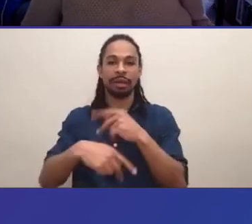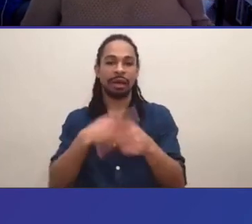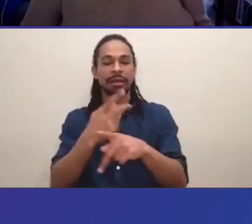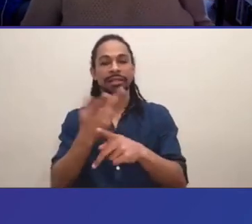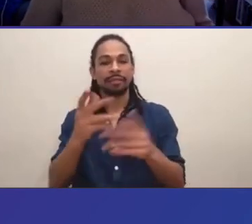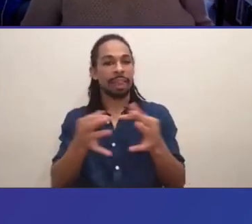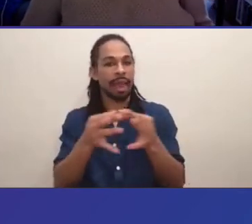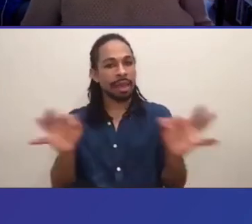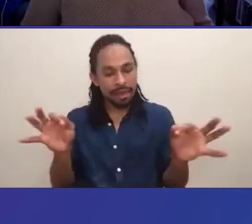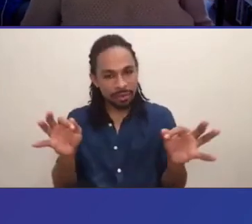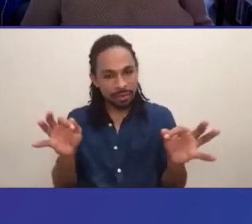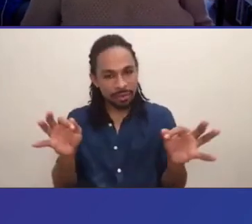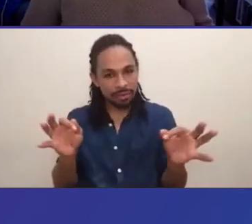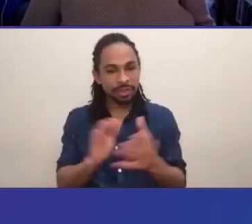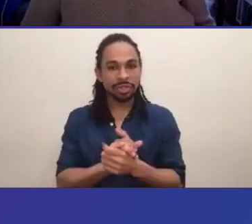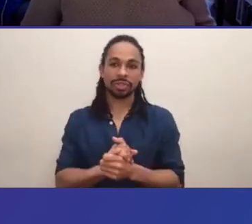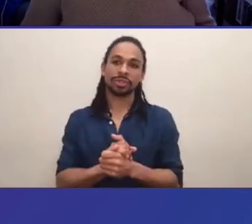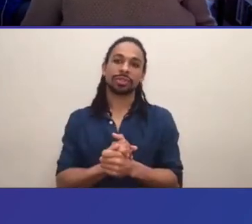language